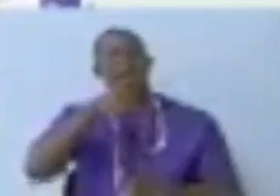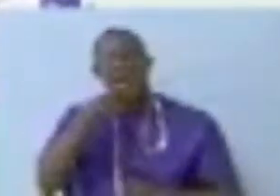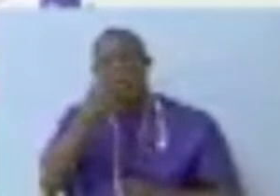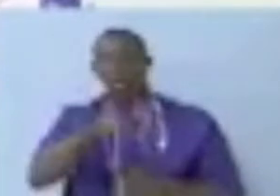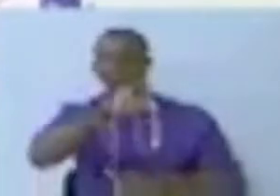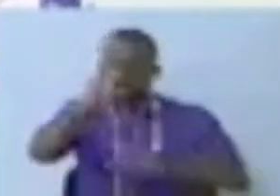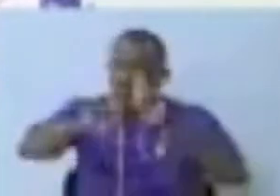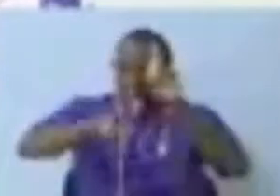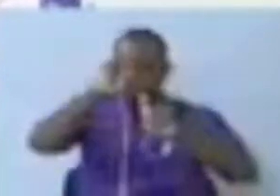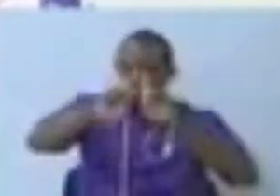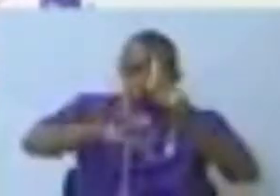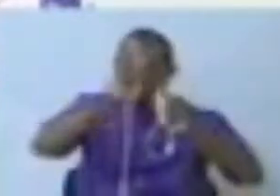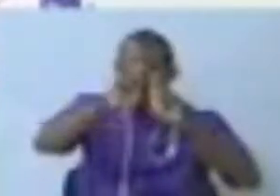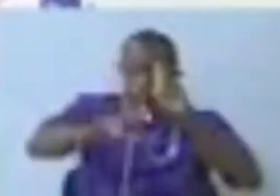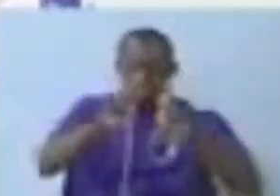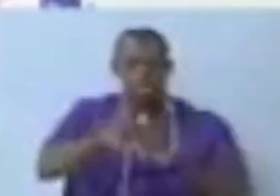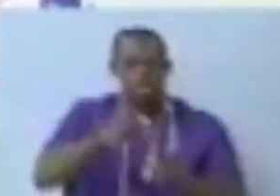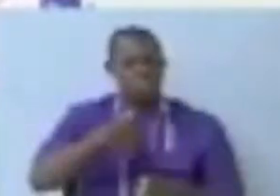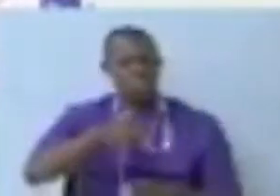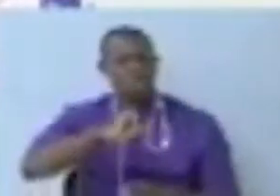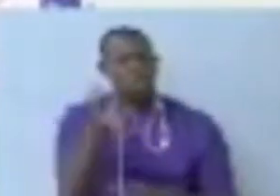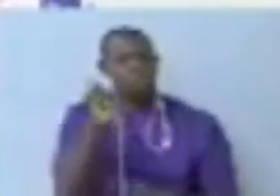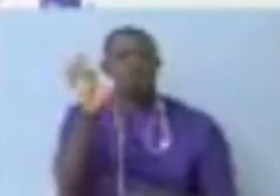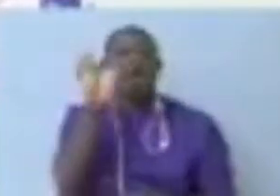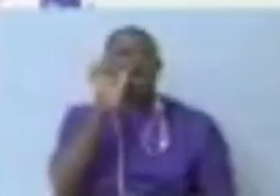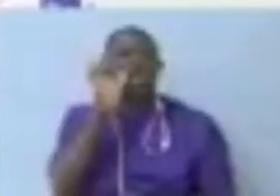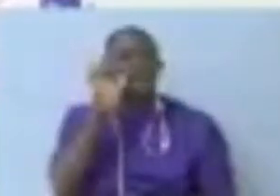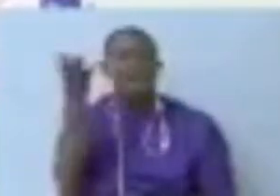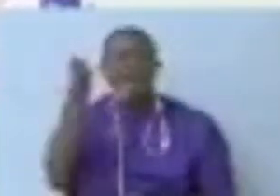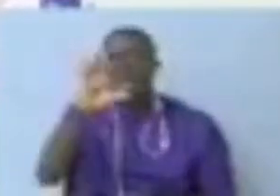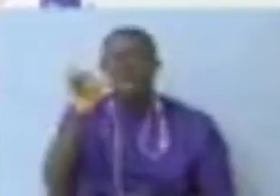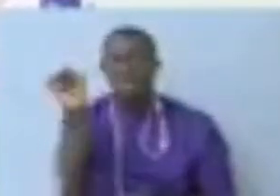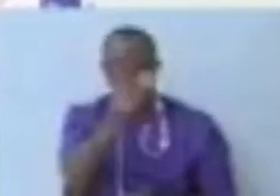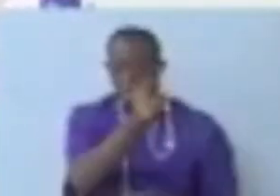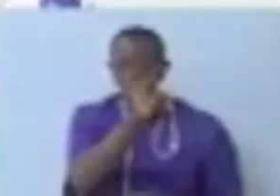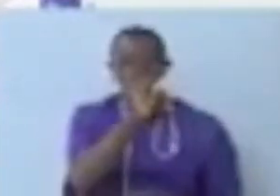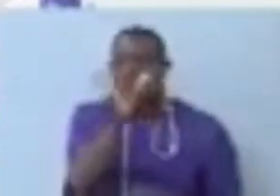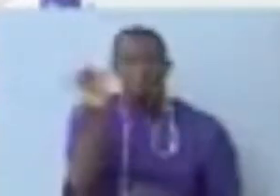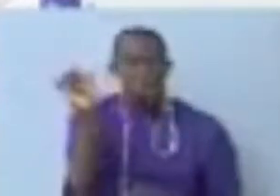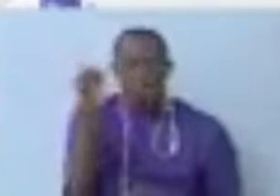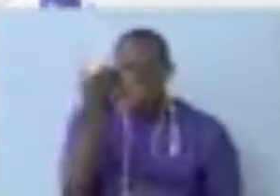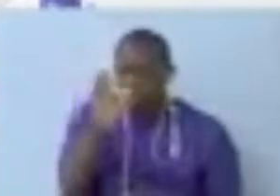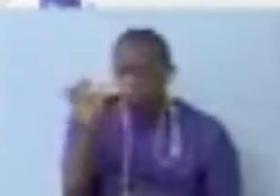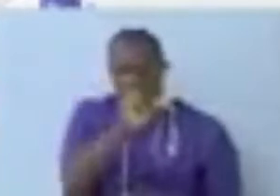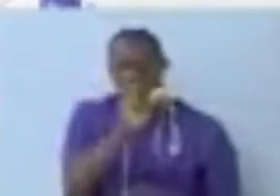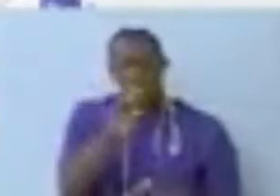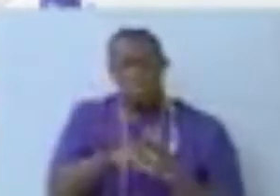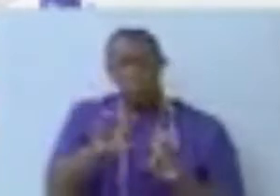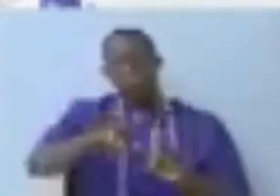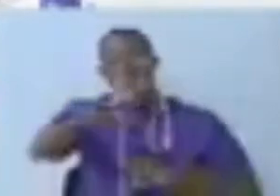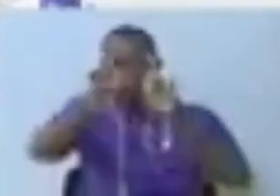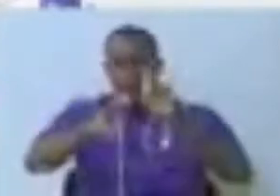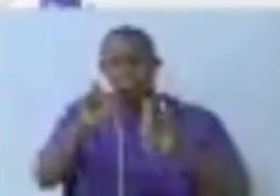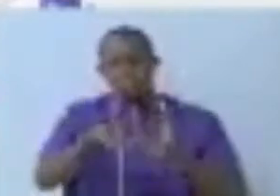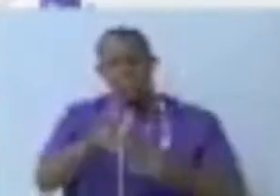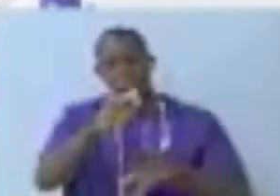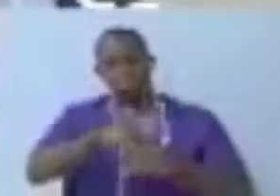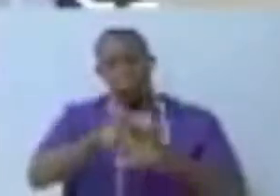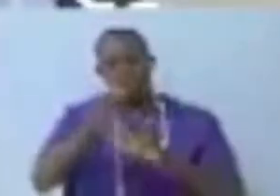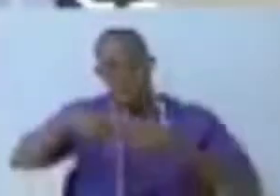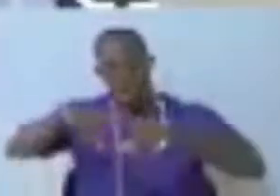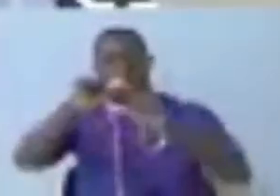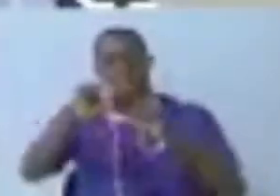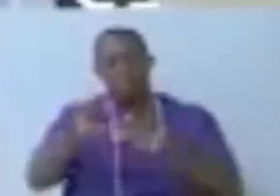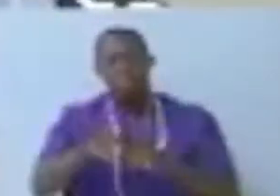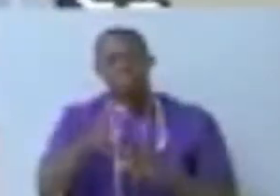I will refuse to answer any other question on the point. It is my right. Mr. Jobarteh, let me